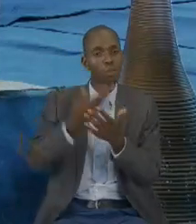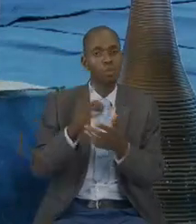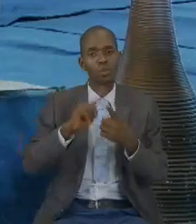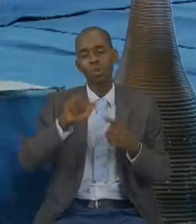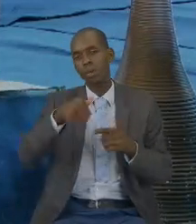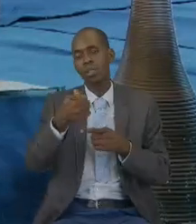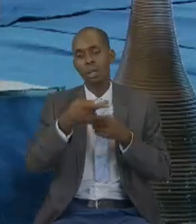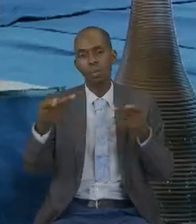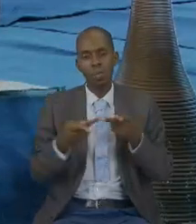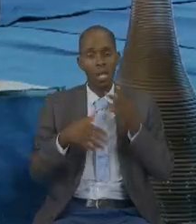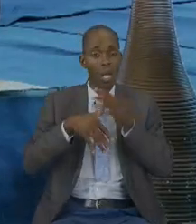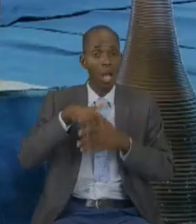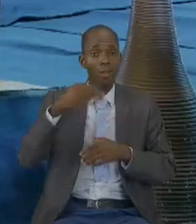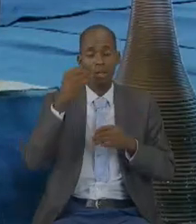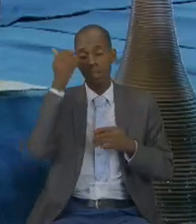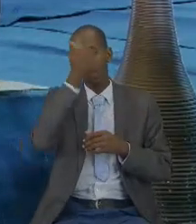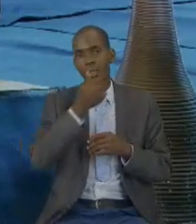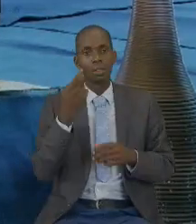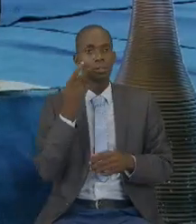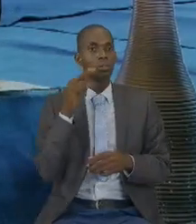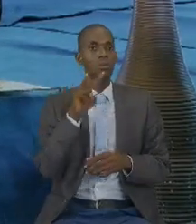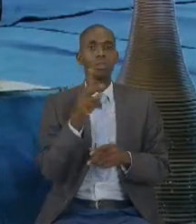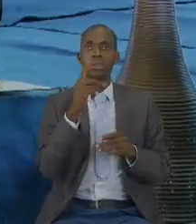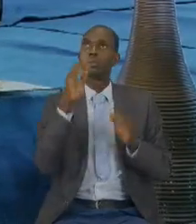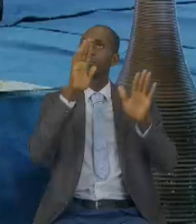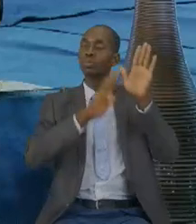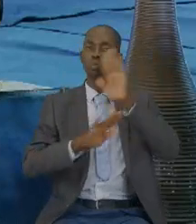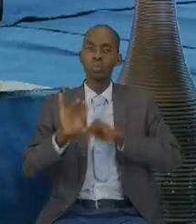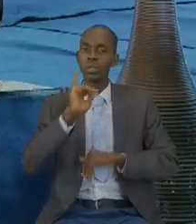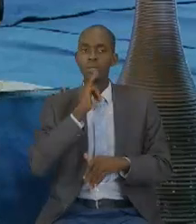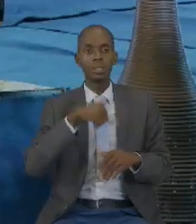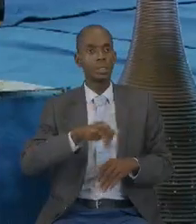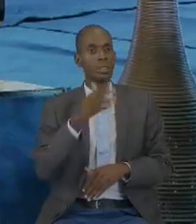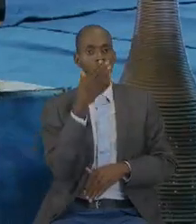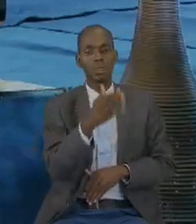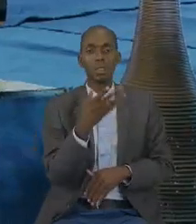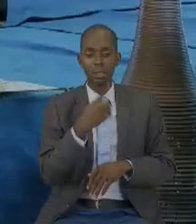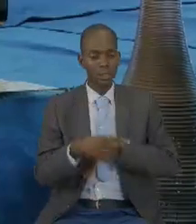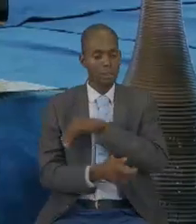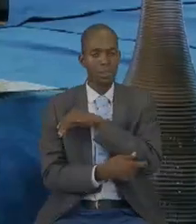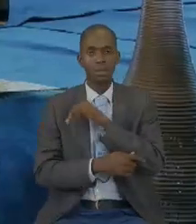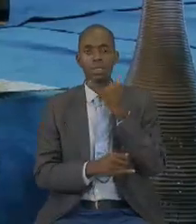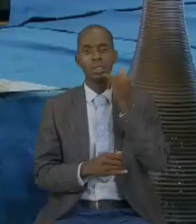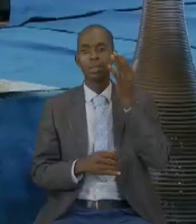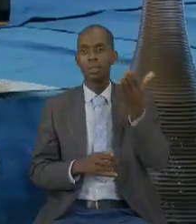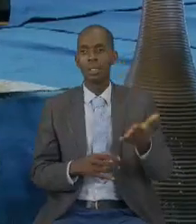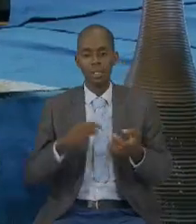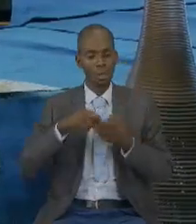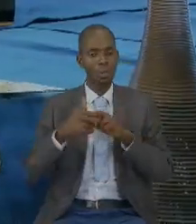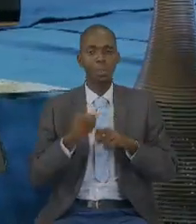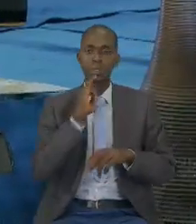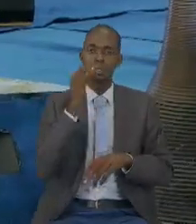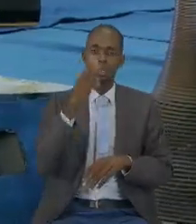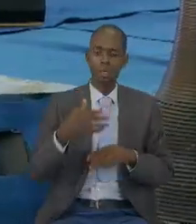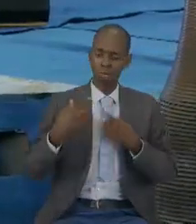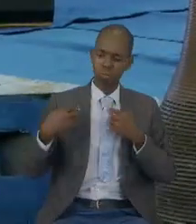Africa, lo and behold, the tribulation, the trial, the temptation, the problem, and the heartache, and